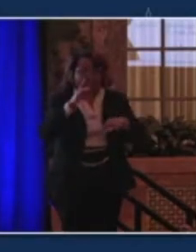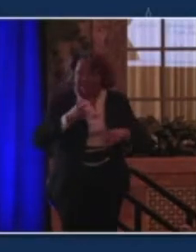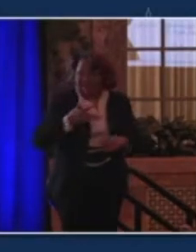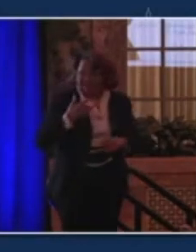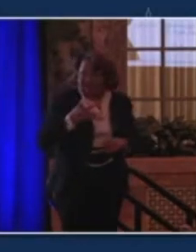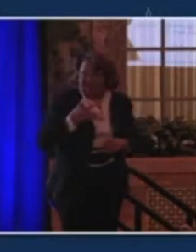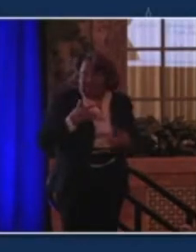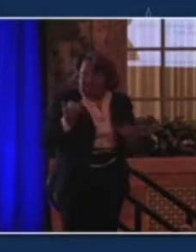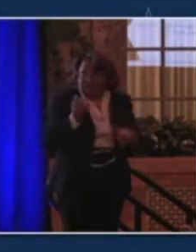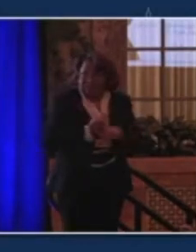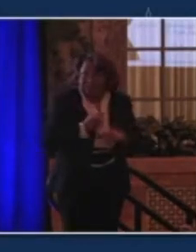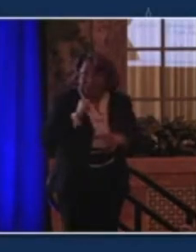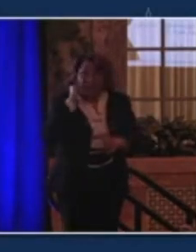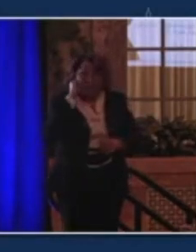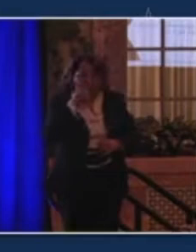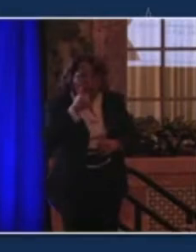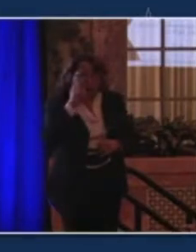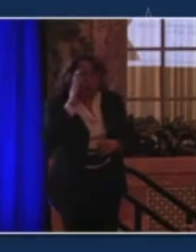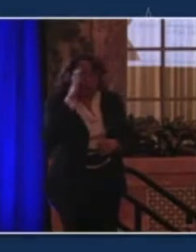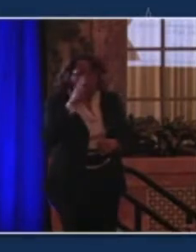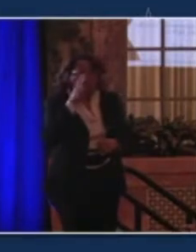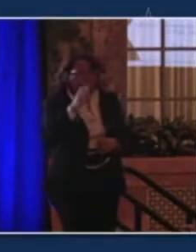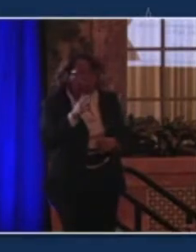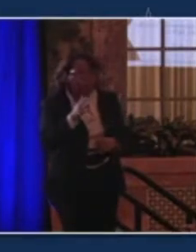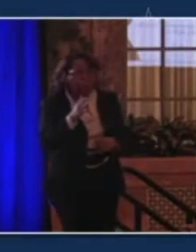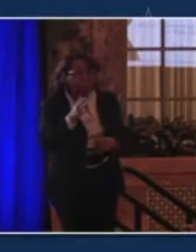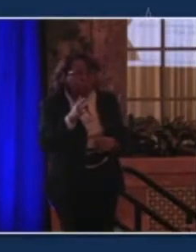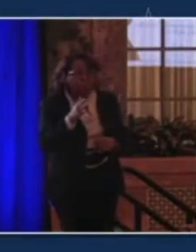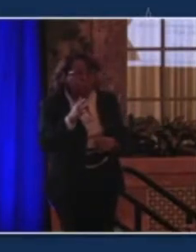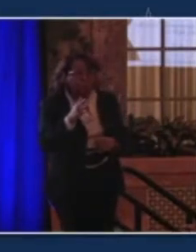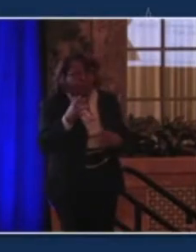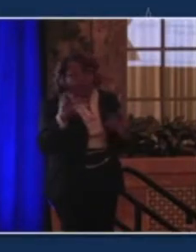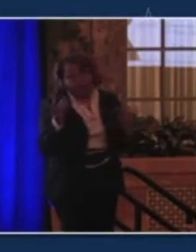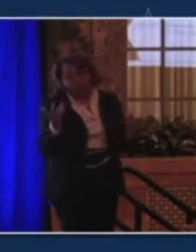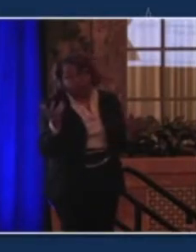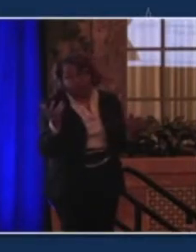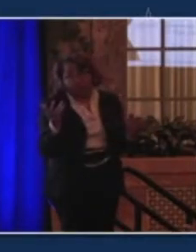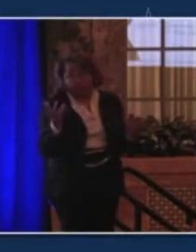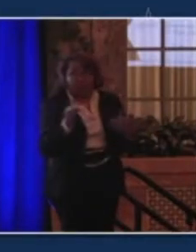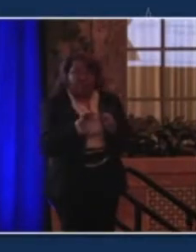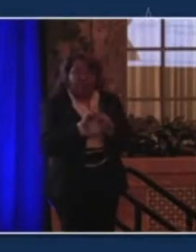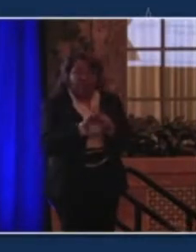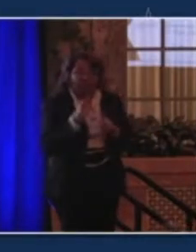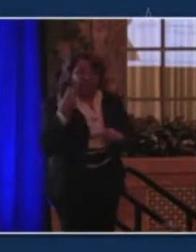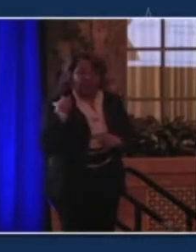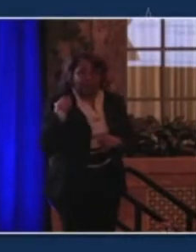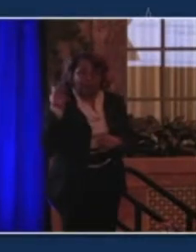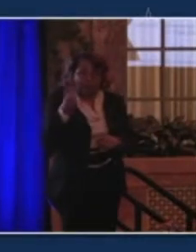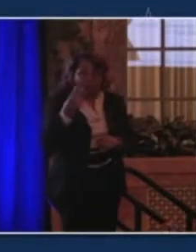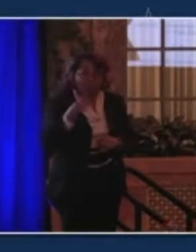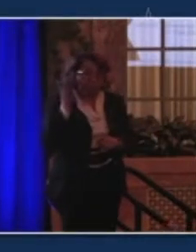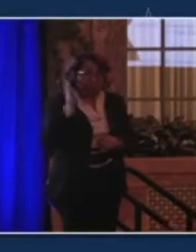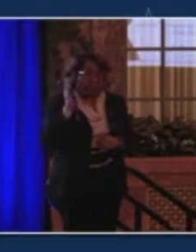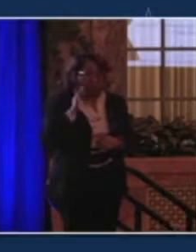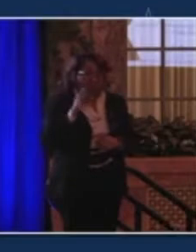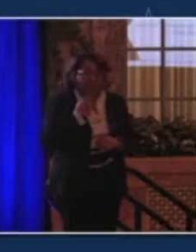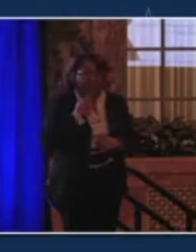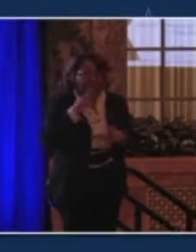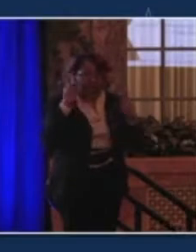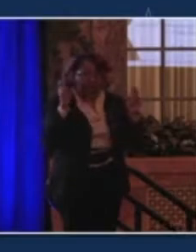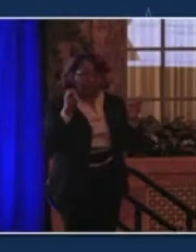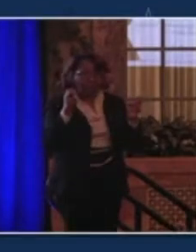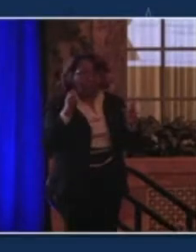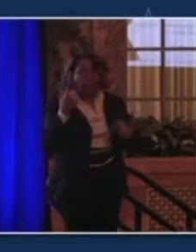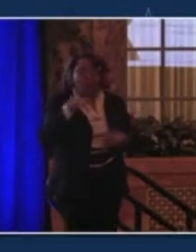today, tomorrow, and in the future. After all, as Mayor Washington once said, quote, "We